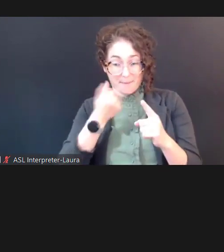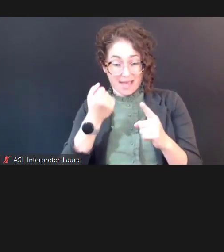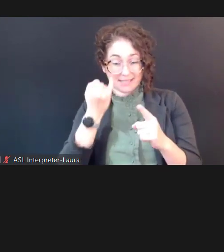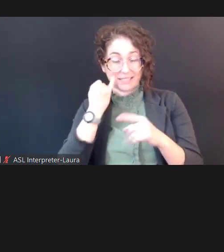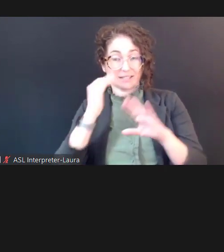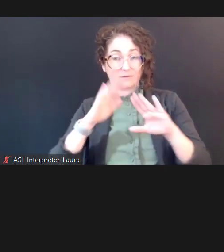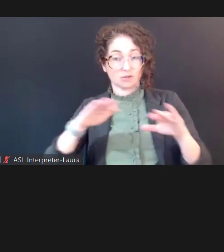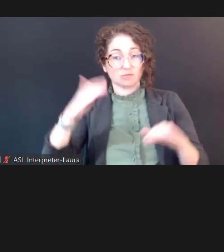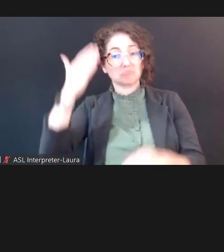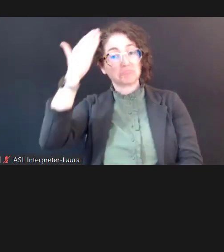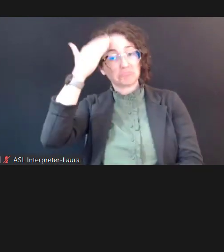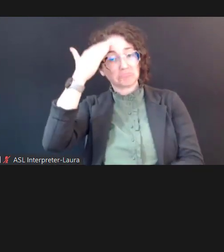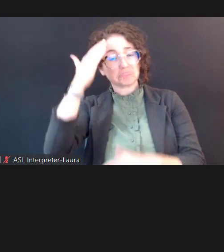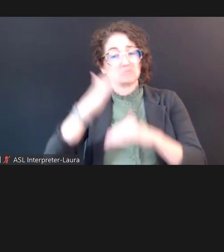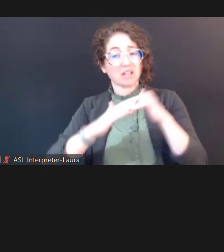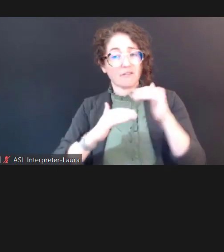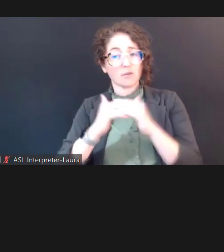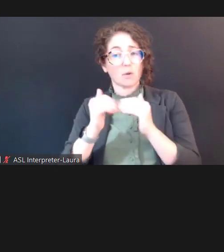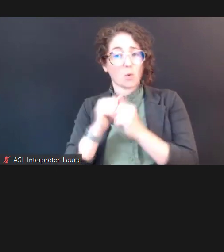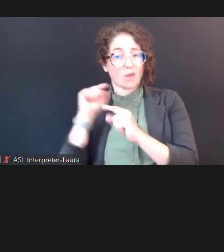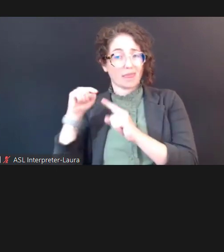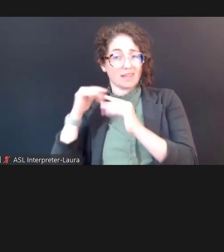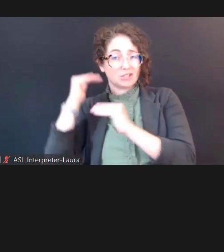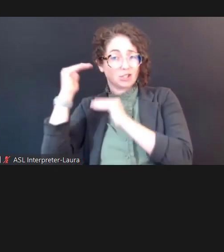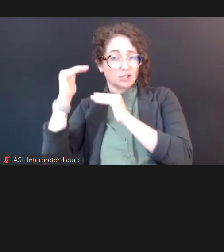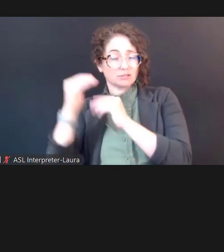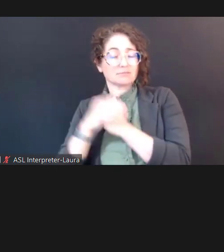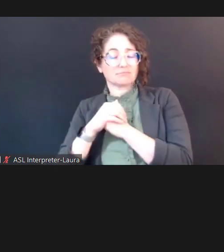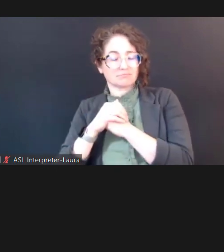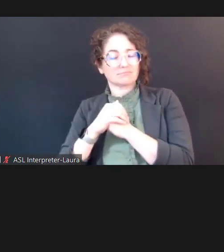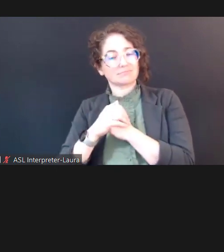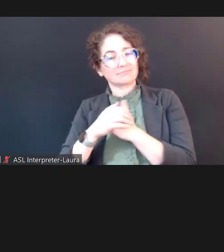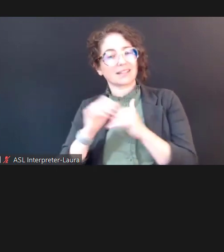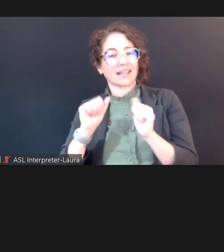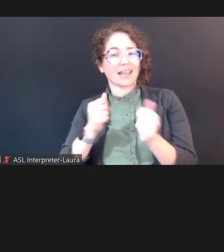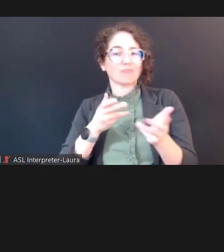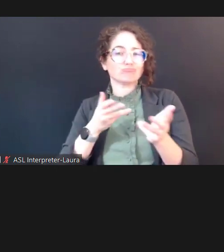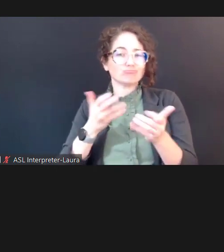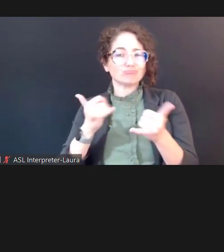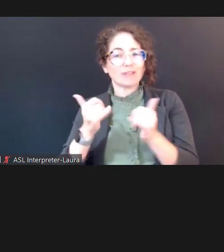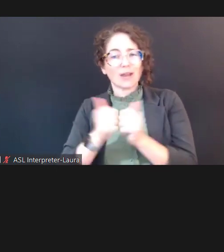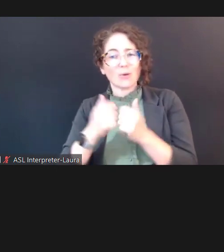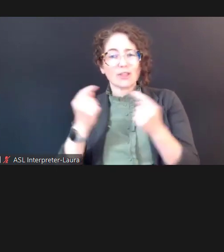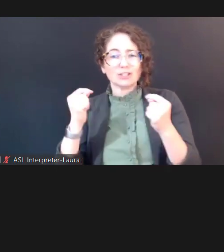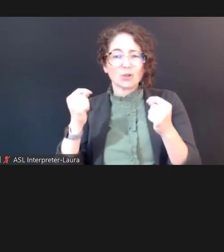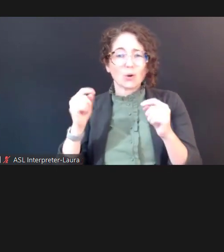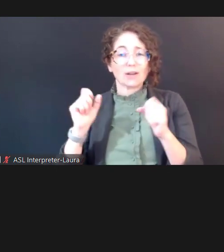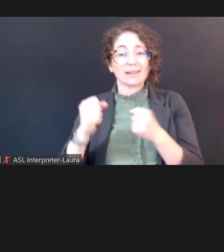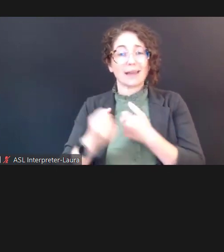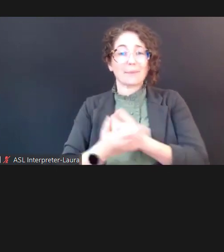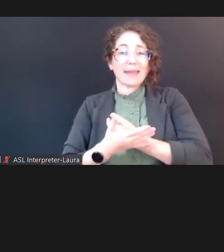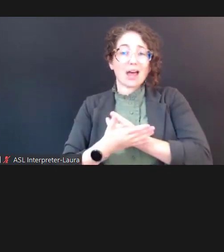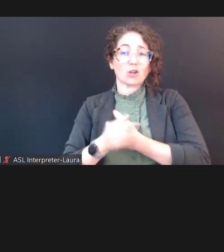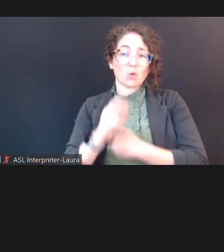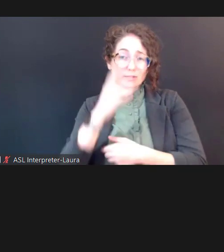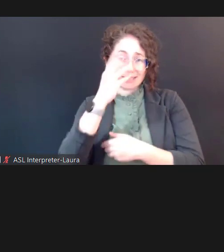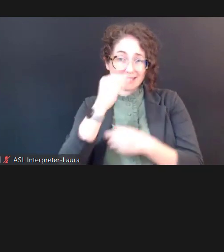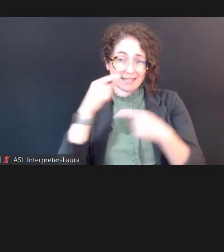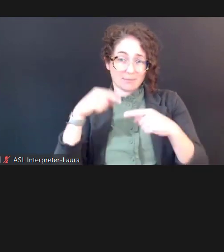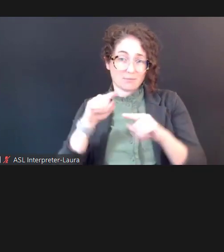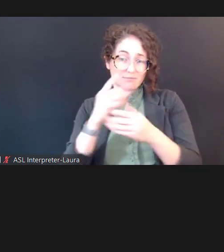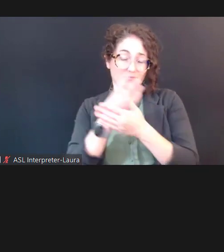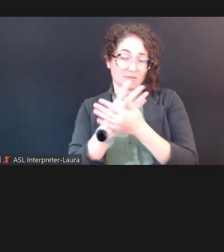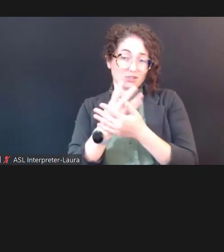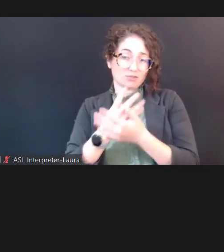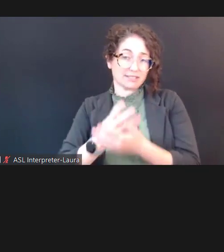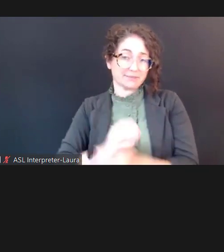are familiar and comfortable with the adult doing the screening and where they can play with a toy, they can be held, or even sleep while the screening is being